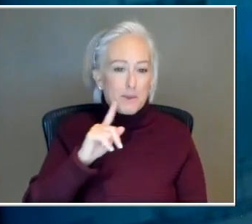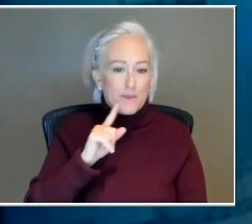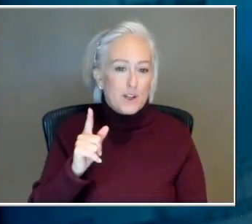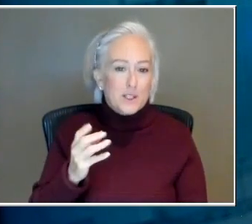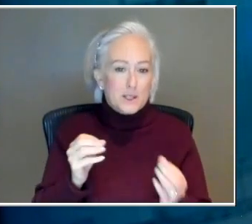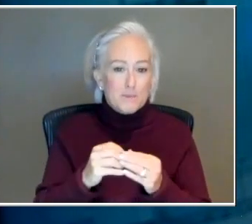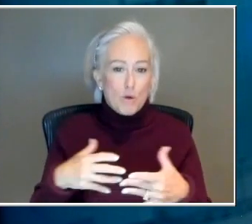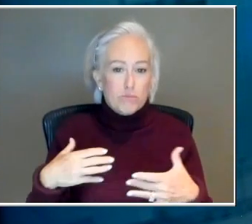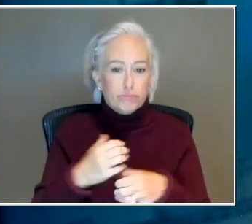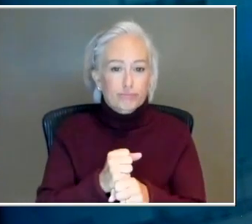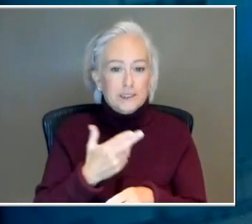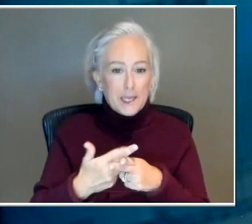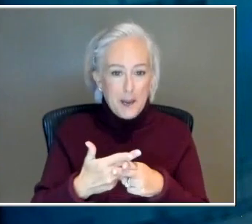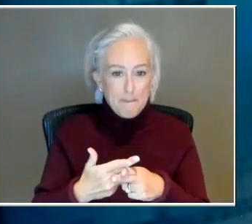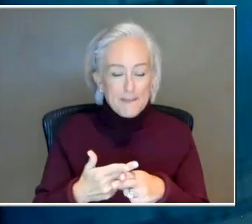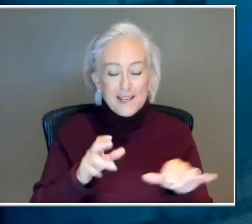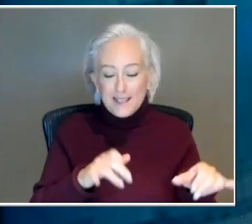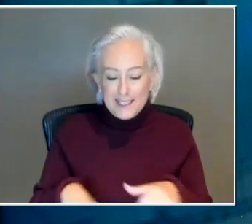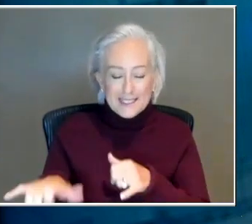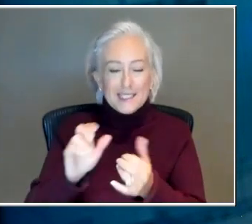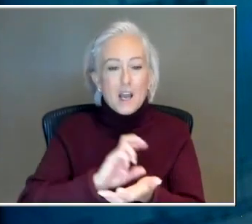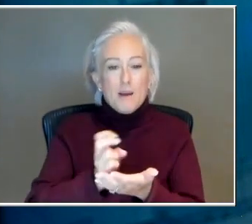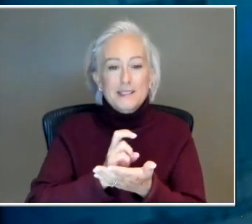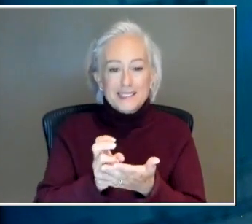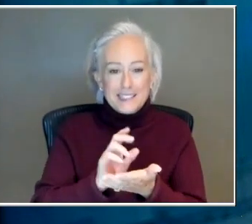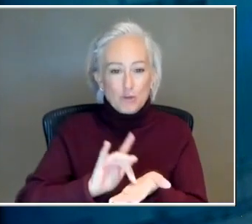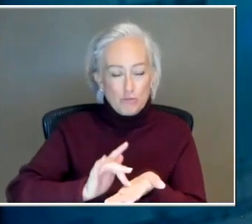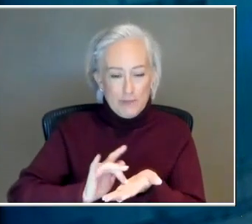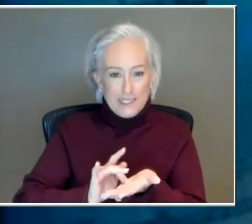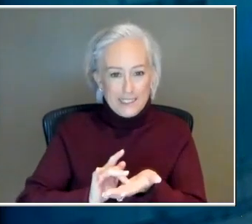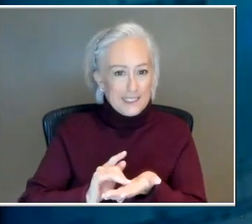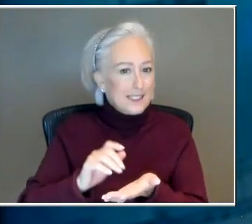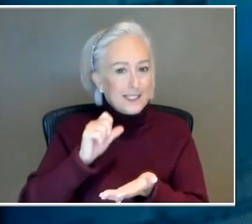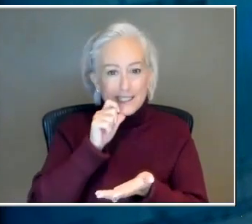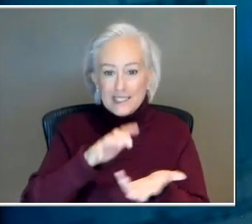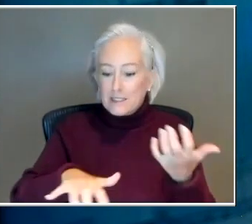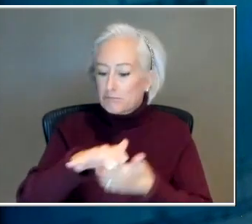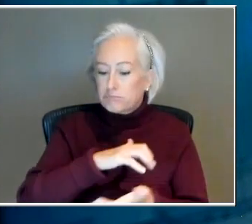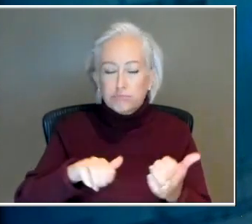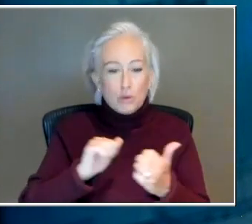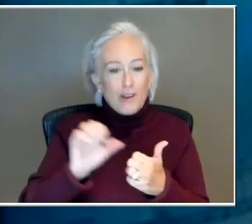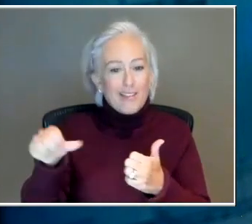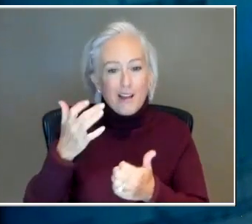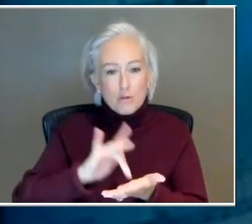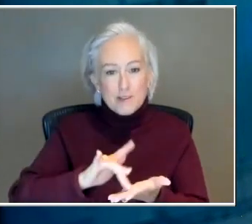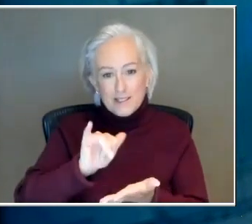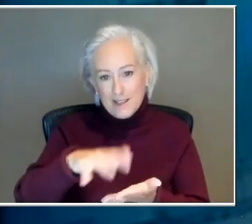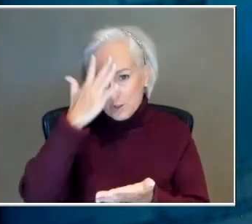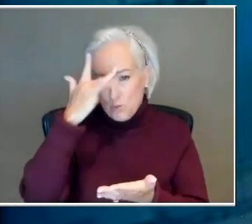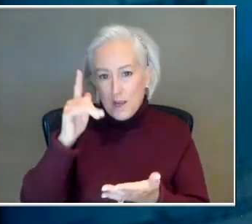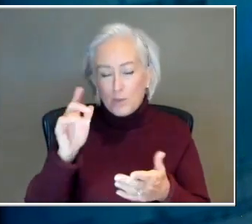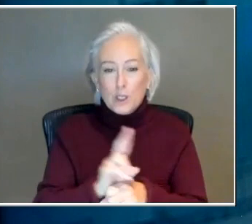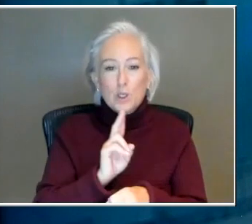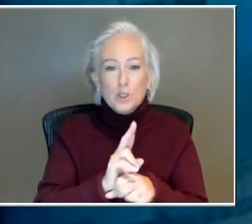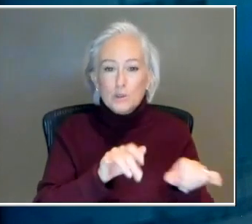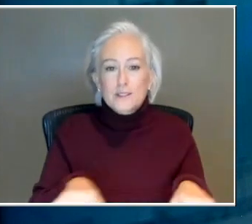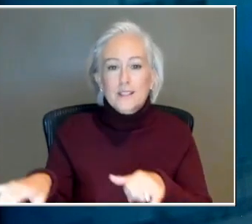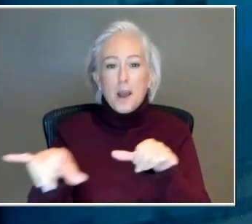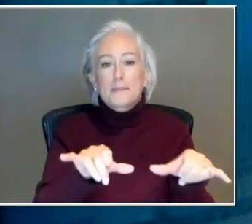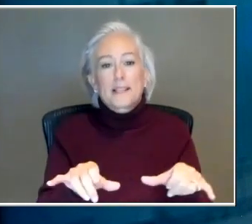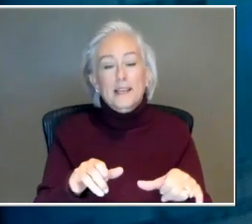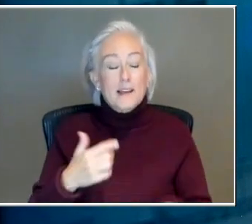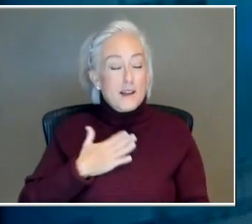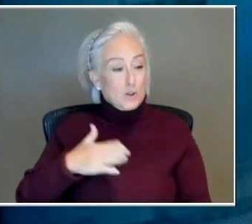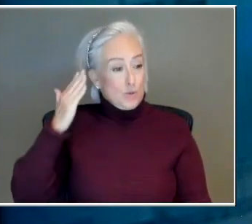commonly used seizure medications. It doesn't interact with other medicines, which is why we like to use it so commonly. And to our knowledge, it doesn't